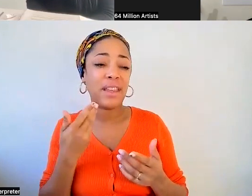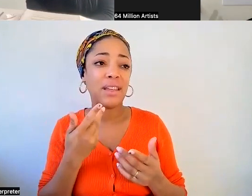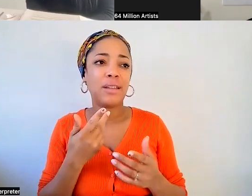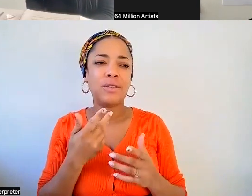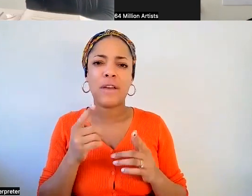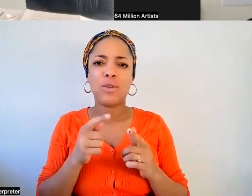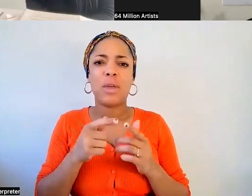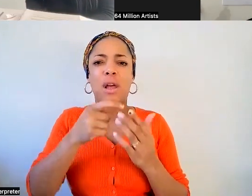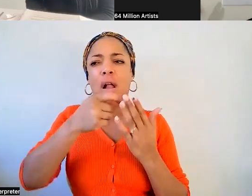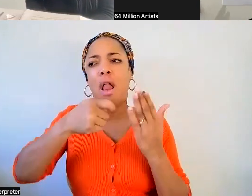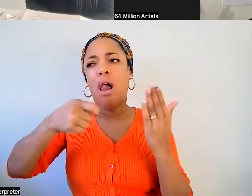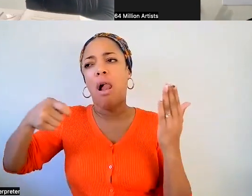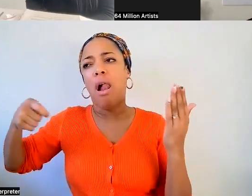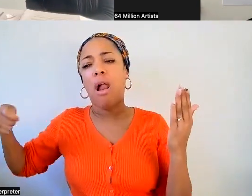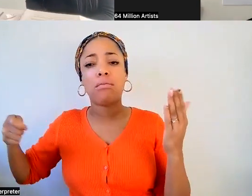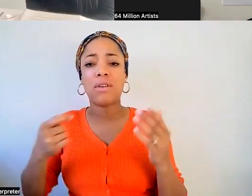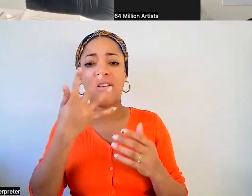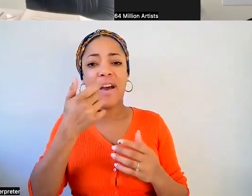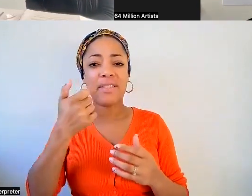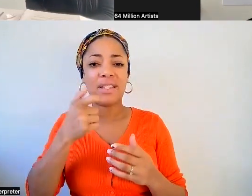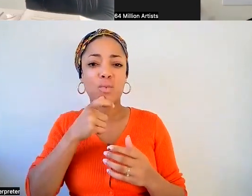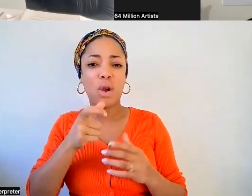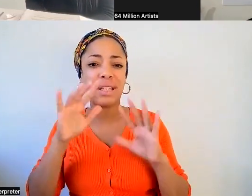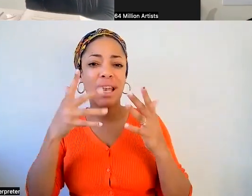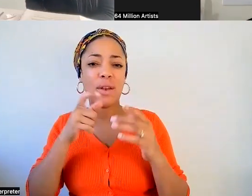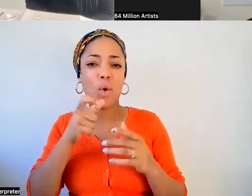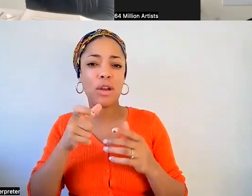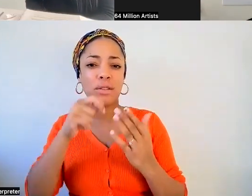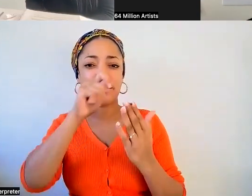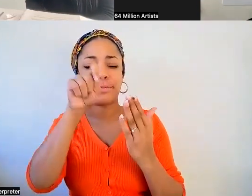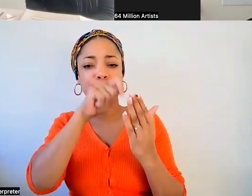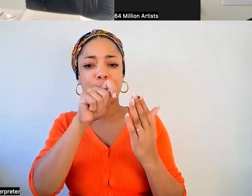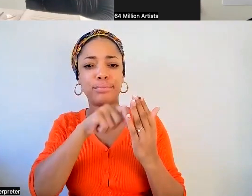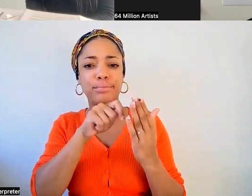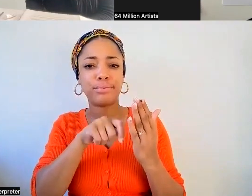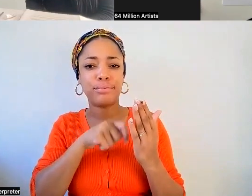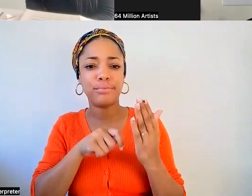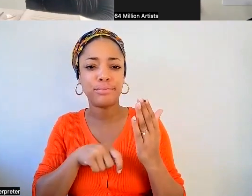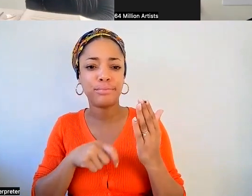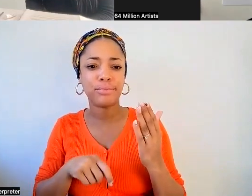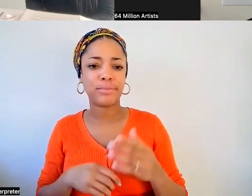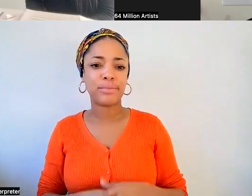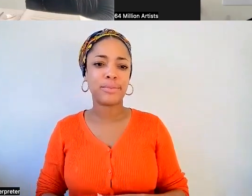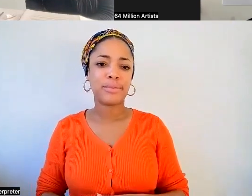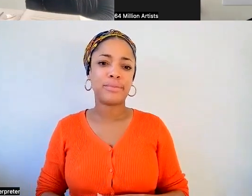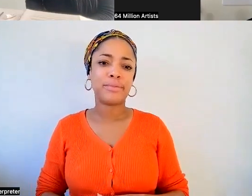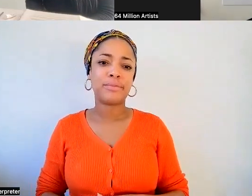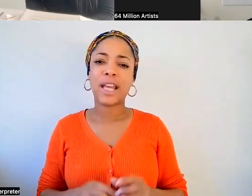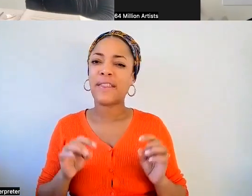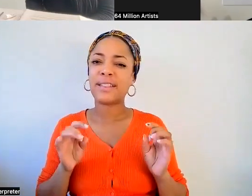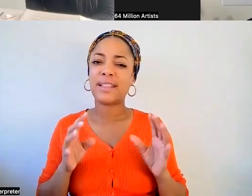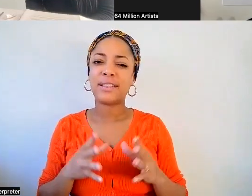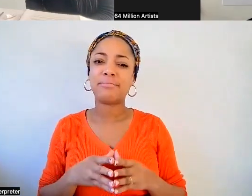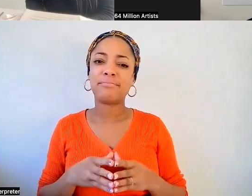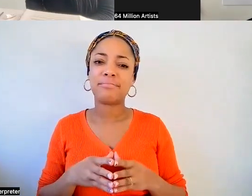be, you know, 5, 6 words, 10 words. That's great. And you could just put a ring around it on the page. And that is what it is. And you could do a